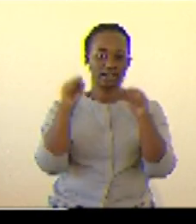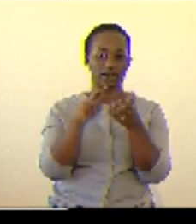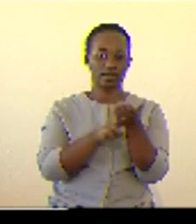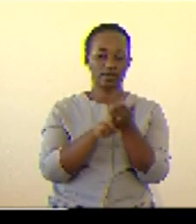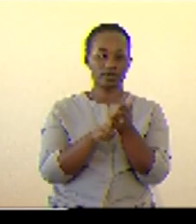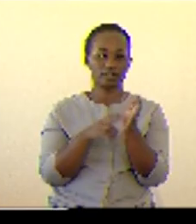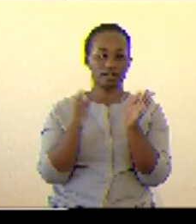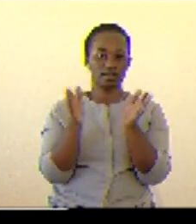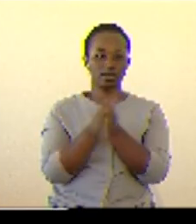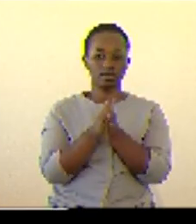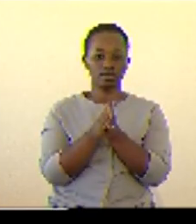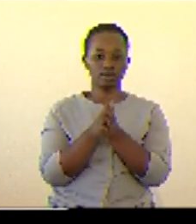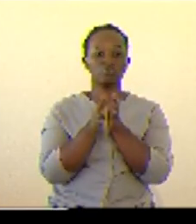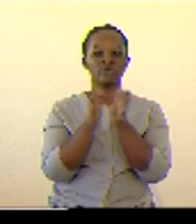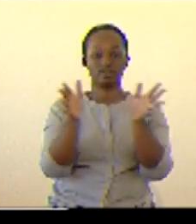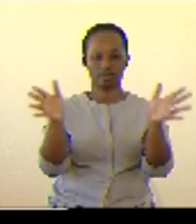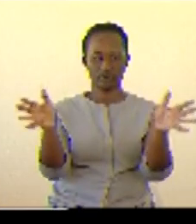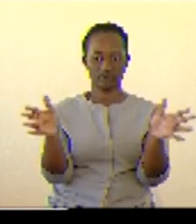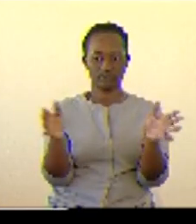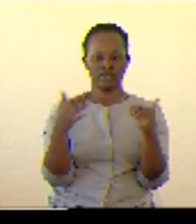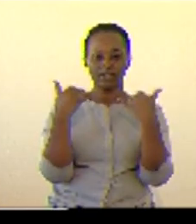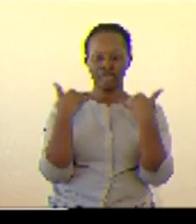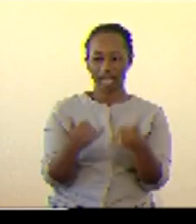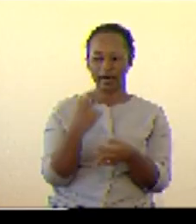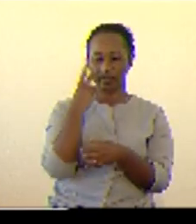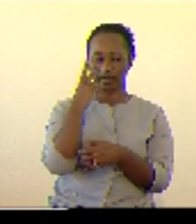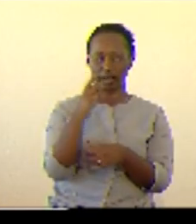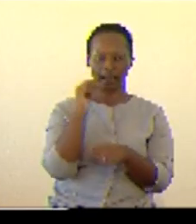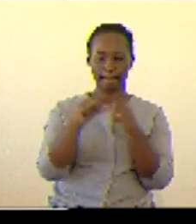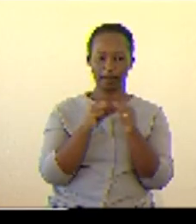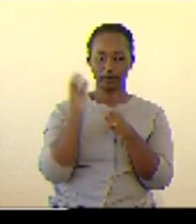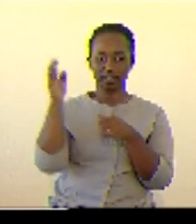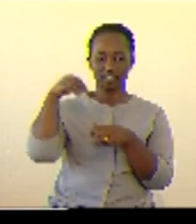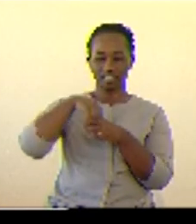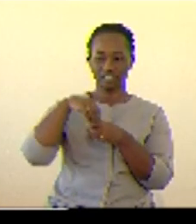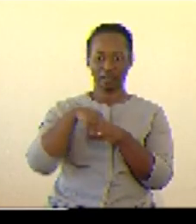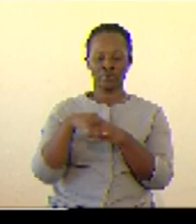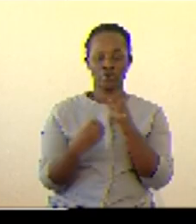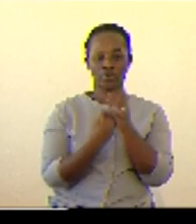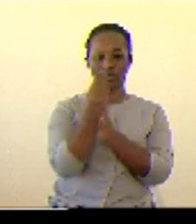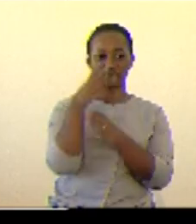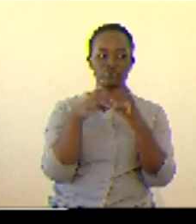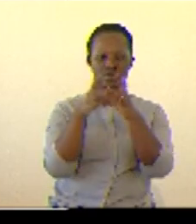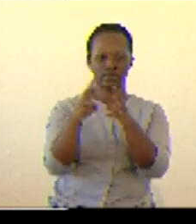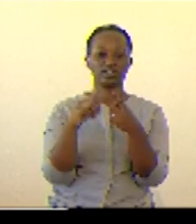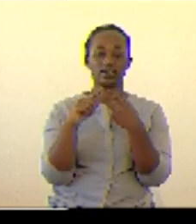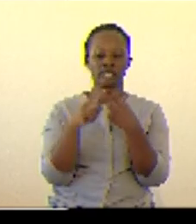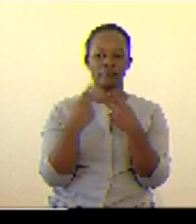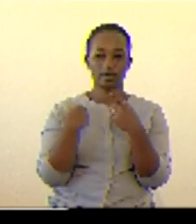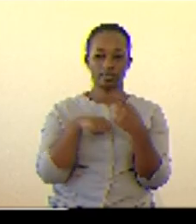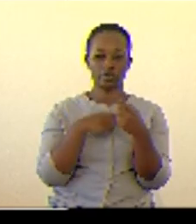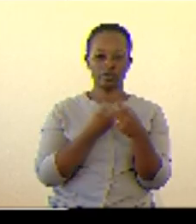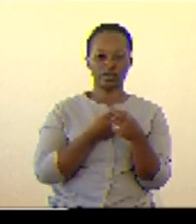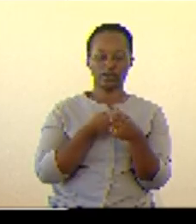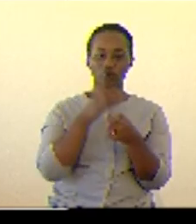grows, then it expands. So let us look at these internal growth strategies. One, we have